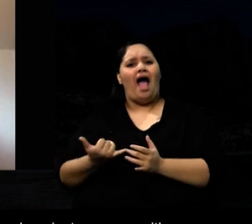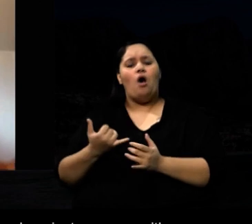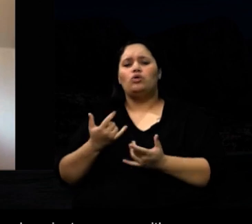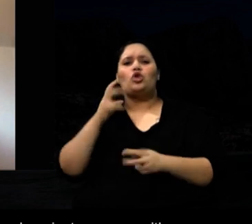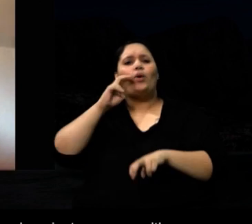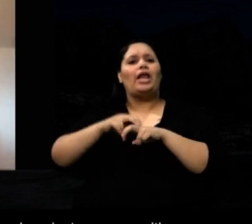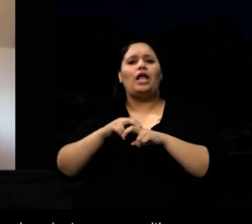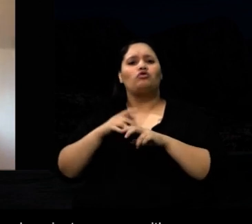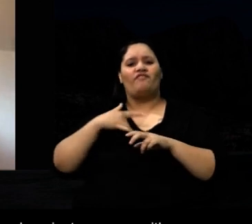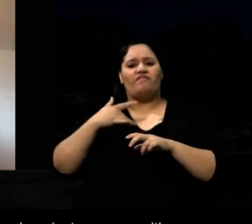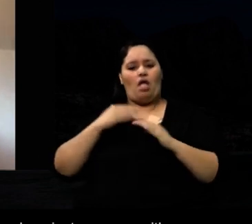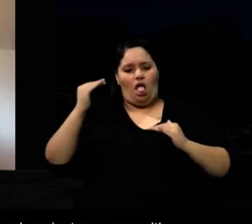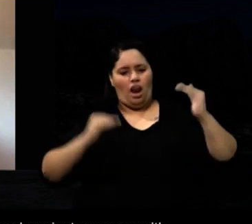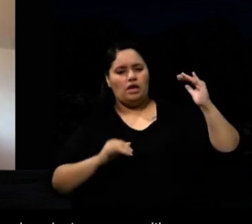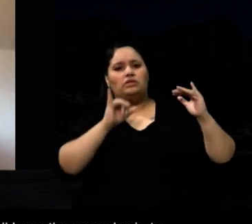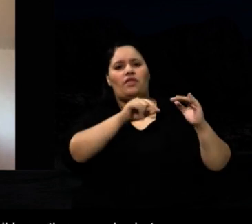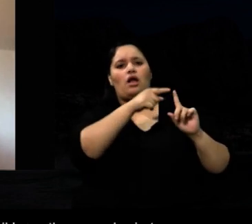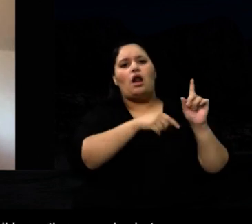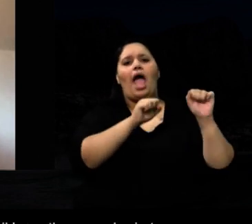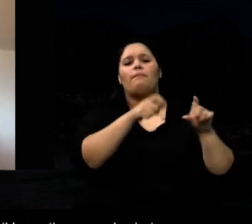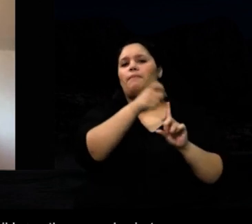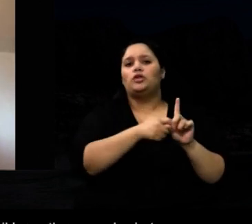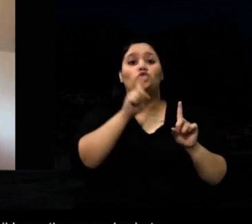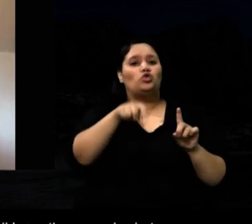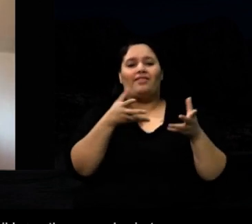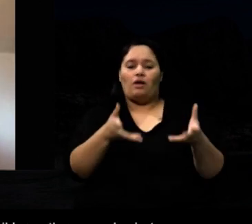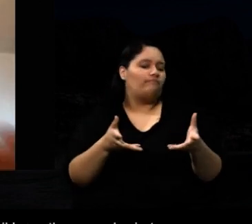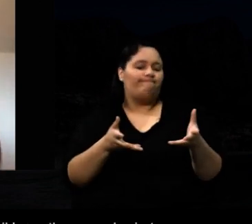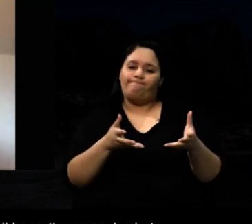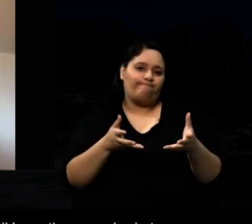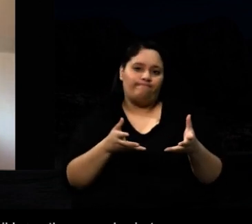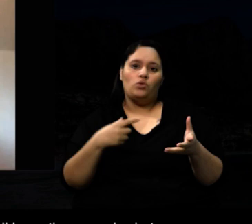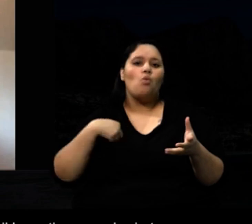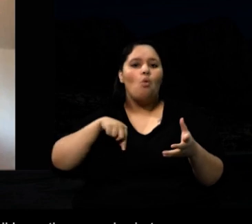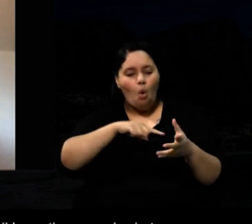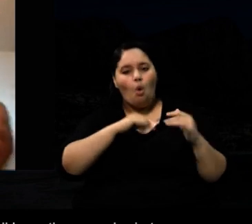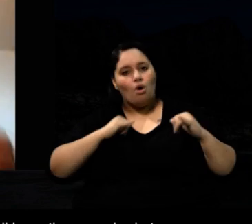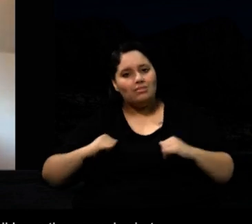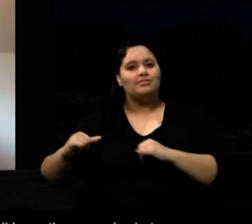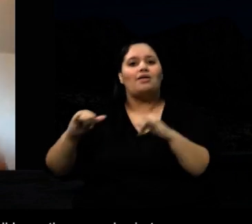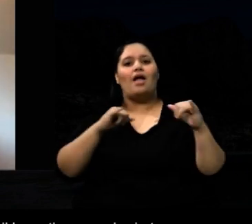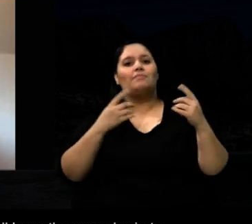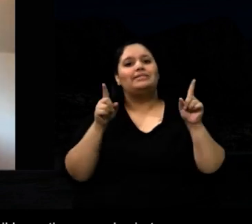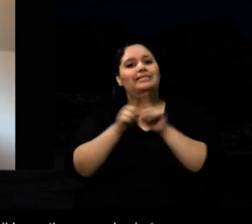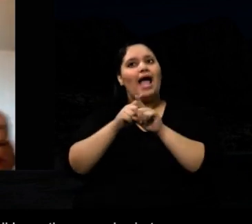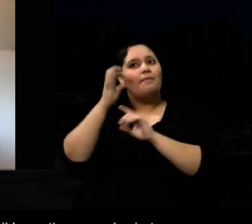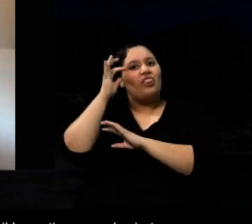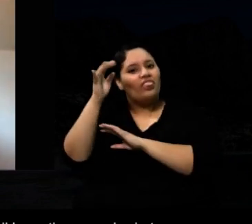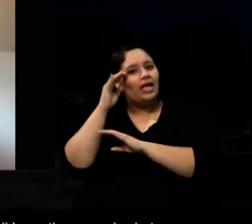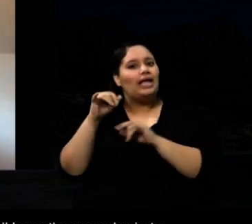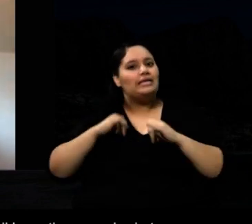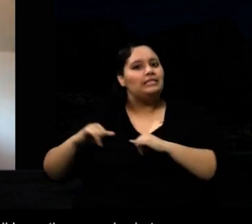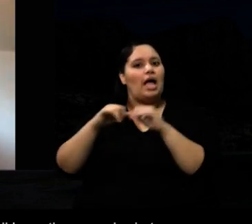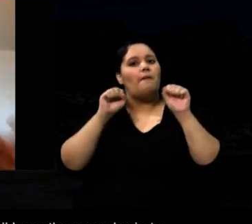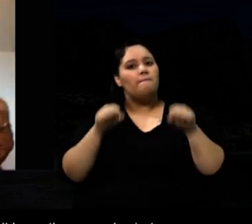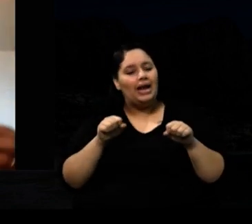against a person who is an able body? It should not be the case. Because we all have the same brain, the same